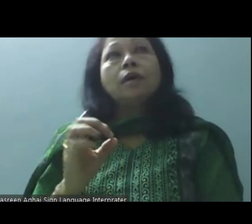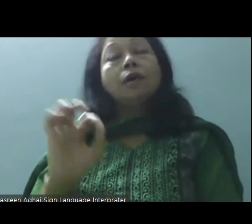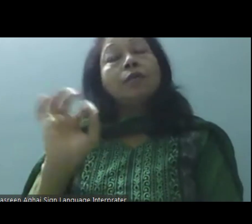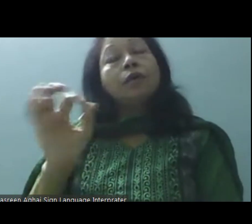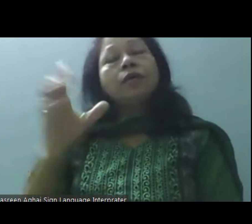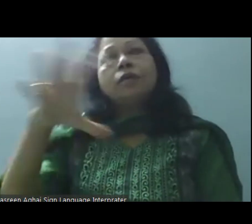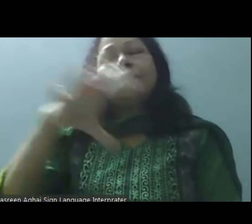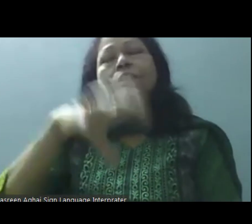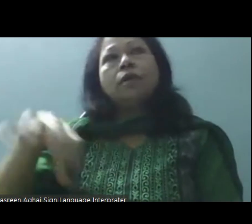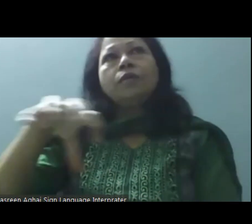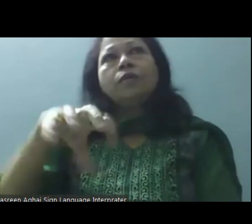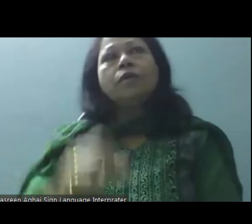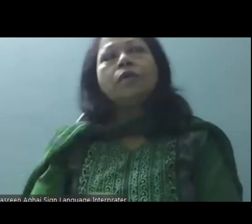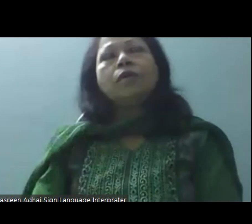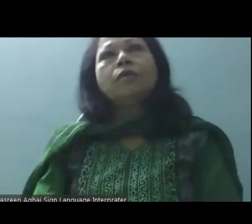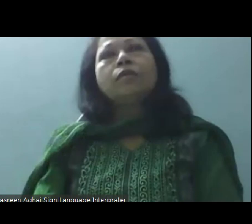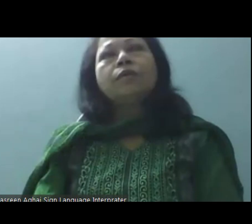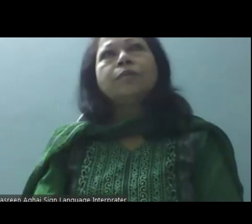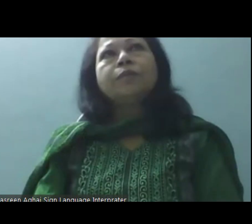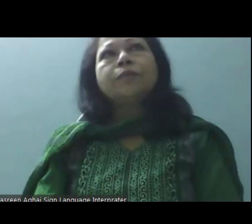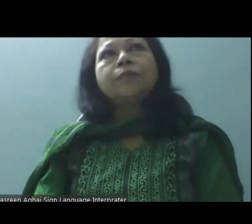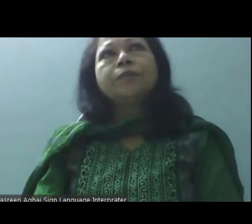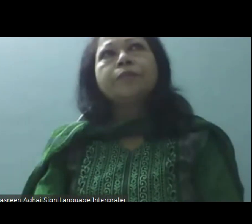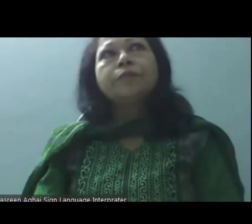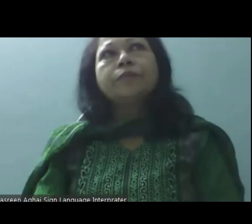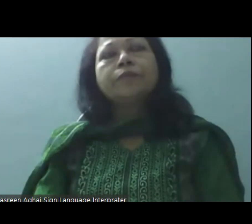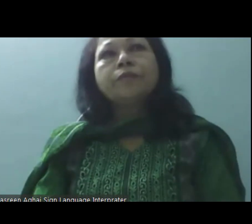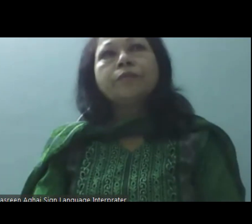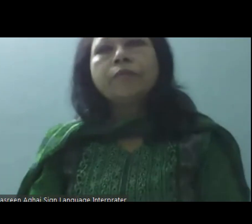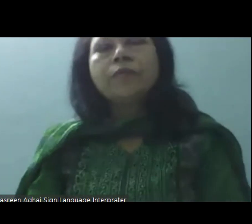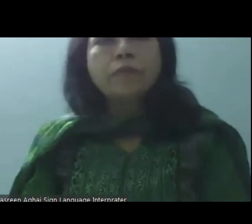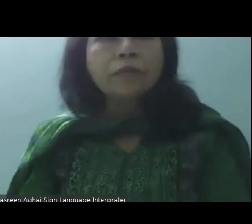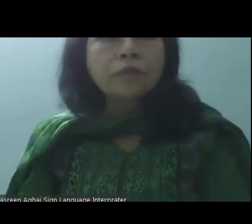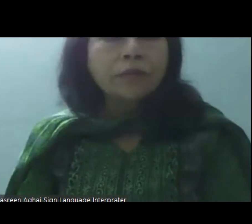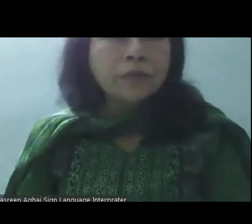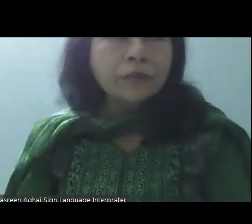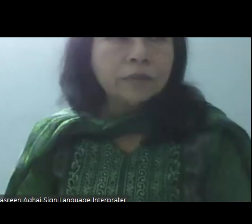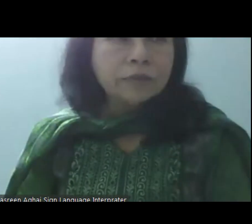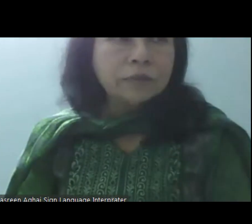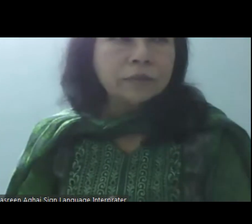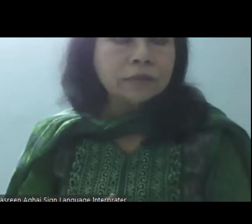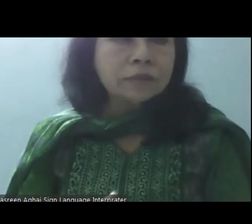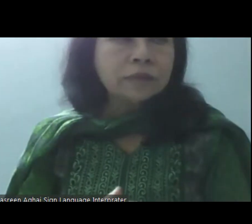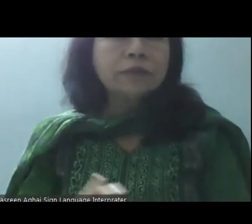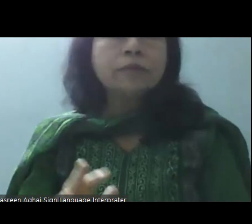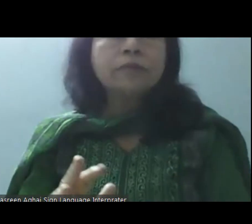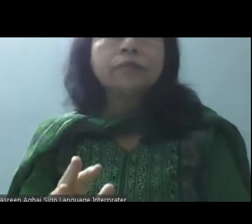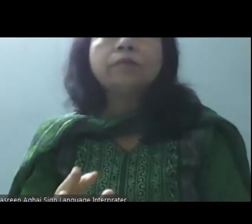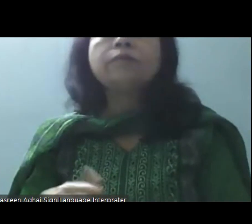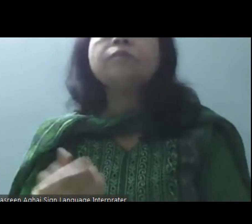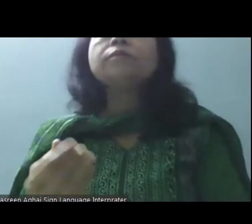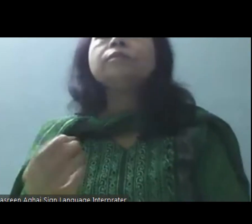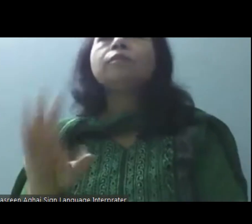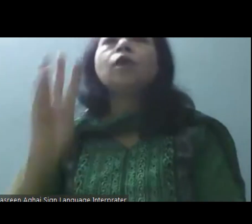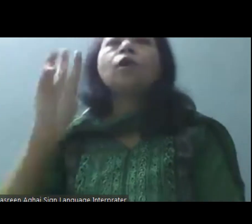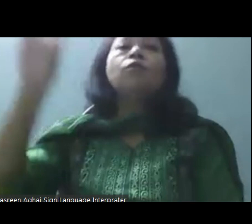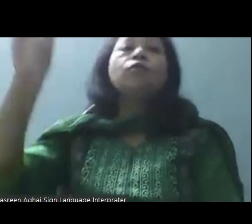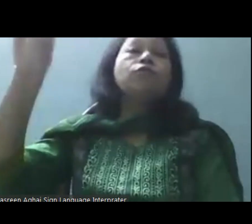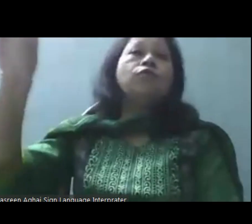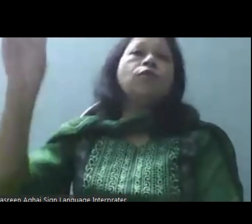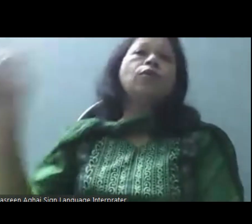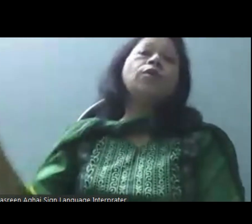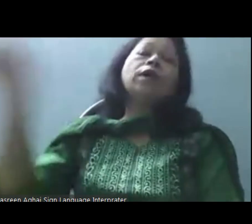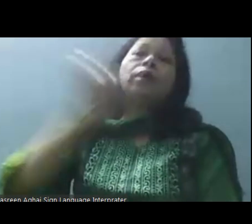all. When I attended ICT for all since 4 years ago, and